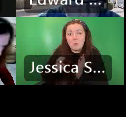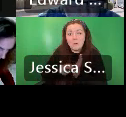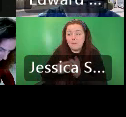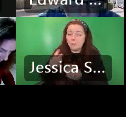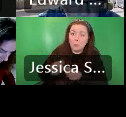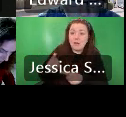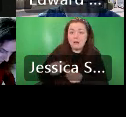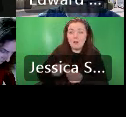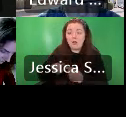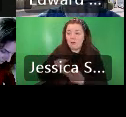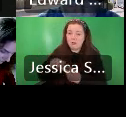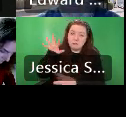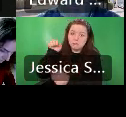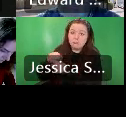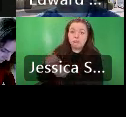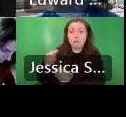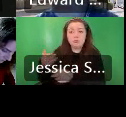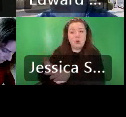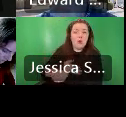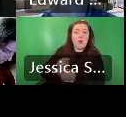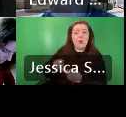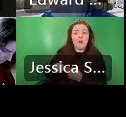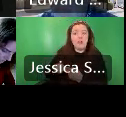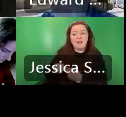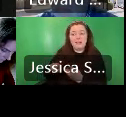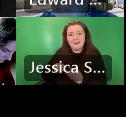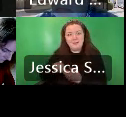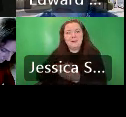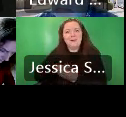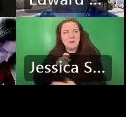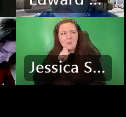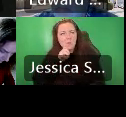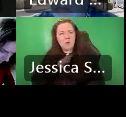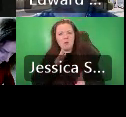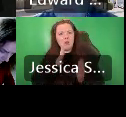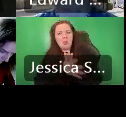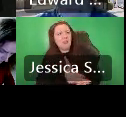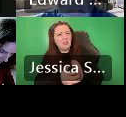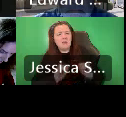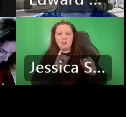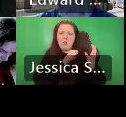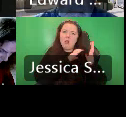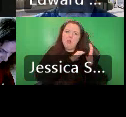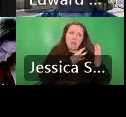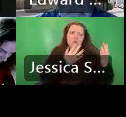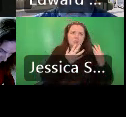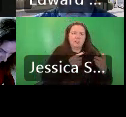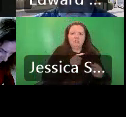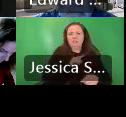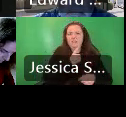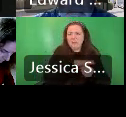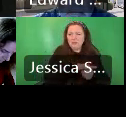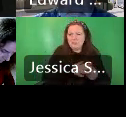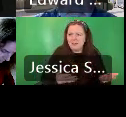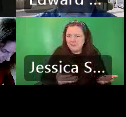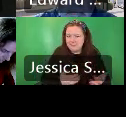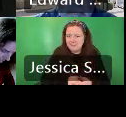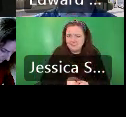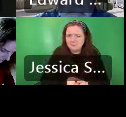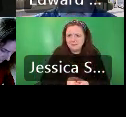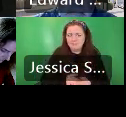this state in the first place. Of the prevention is needed from hospitals being able